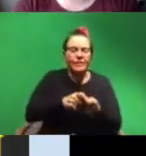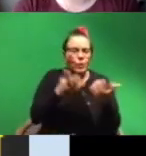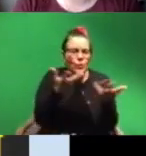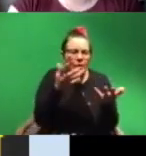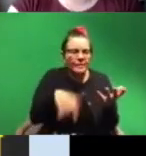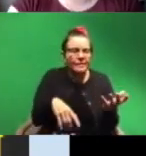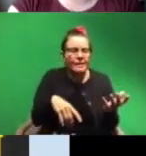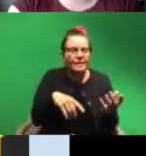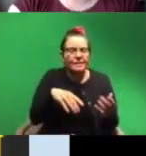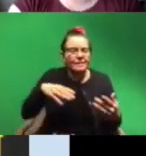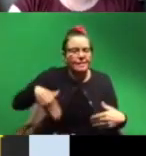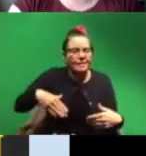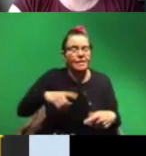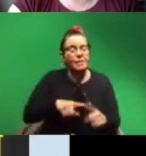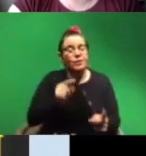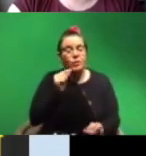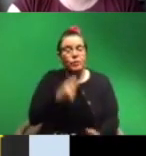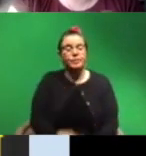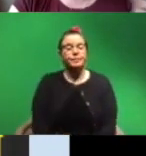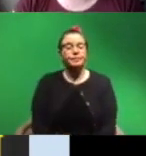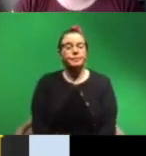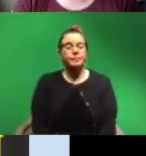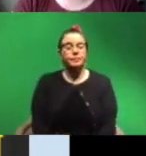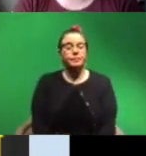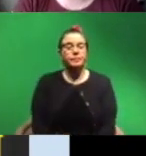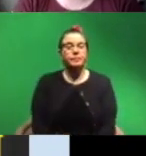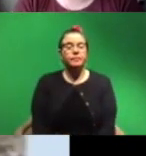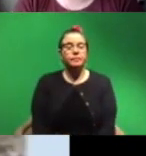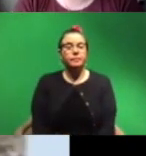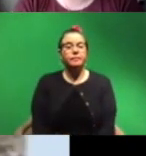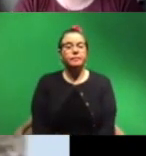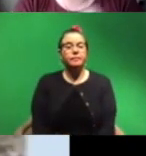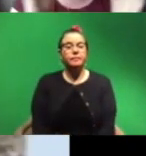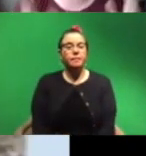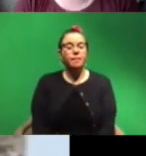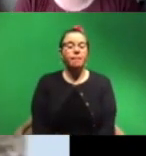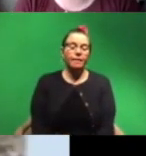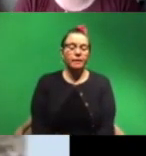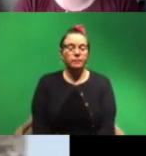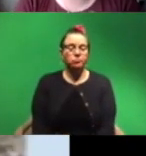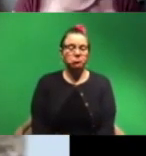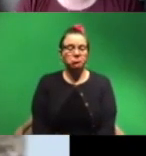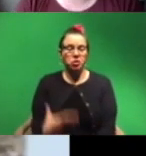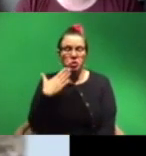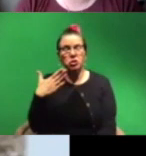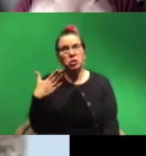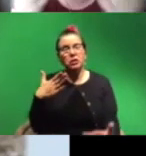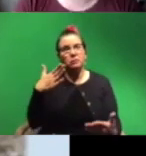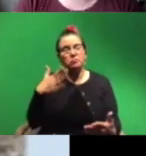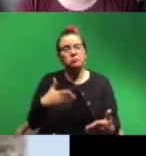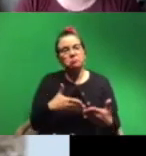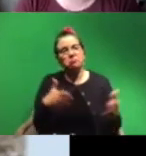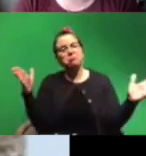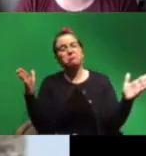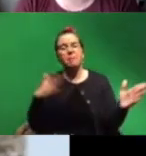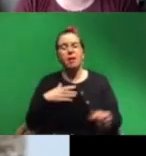it's pretty cool. And so, yeah, I think that's kind of a good overview of the work that I've done,